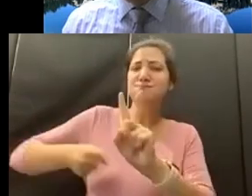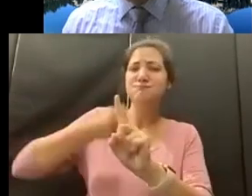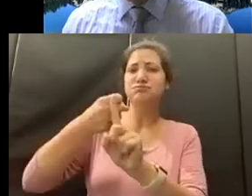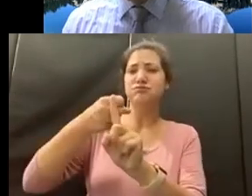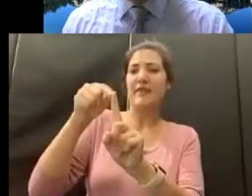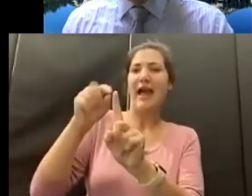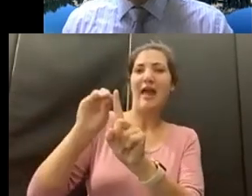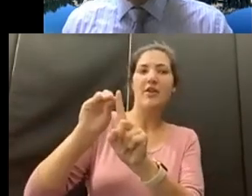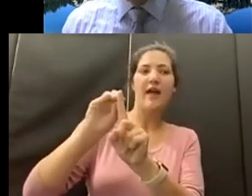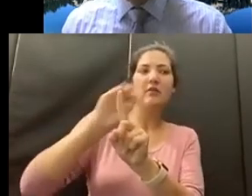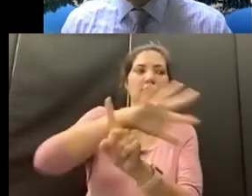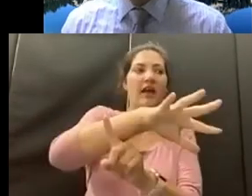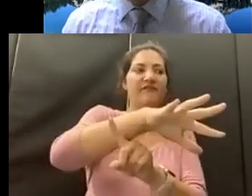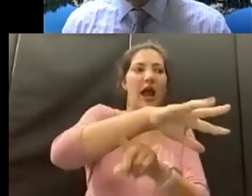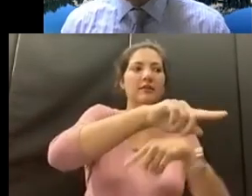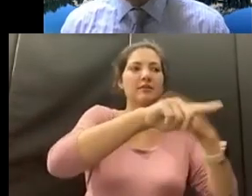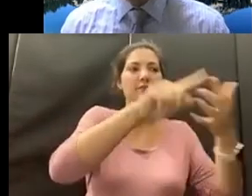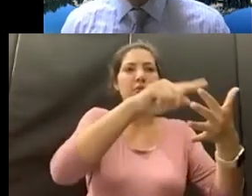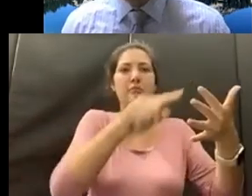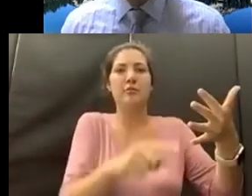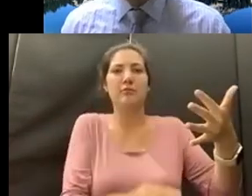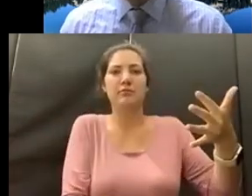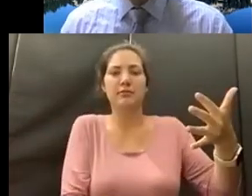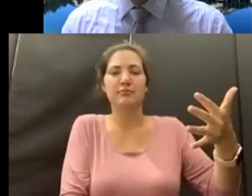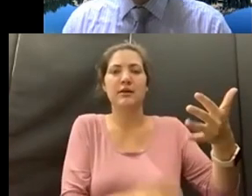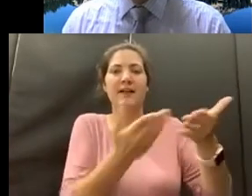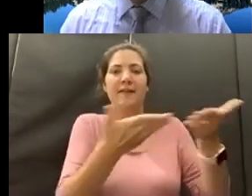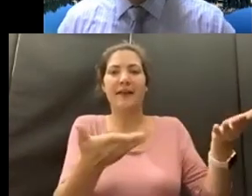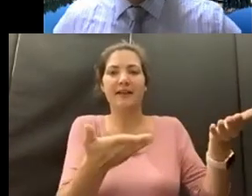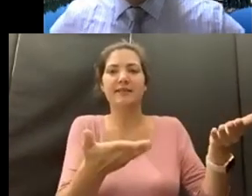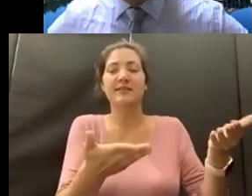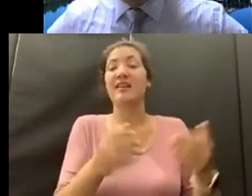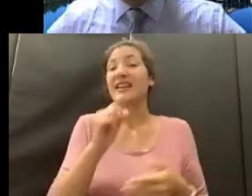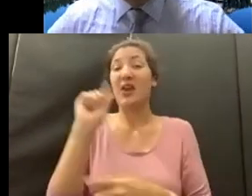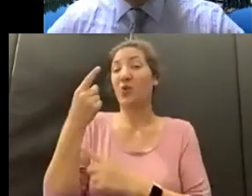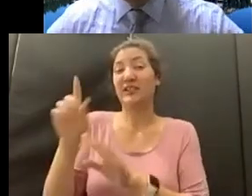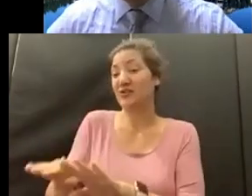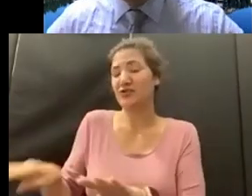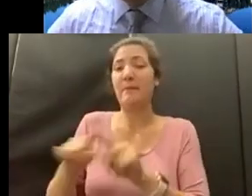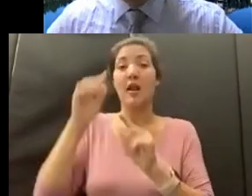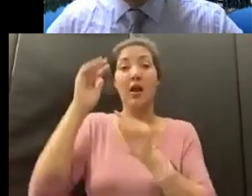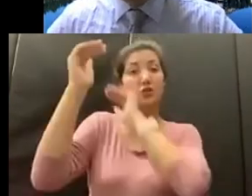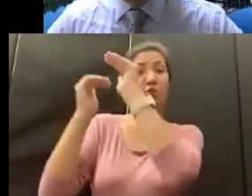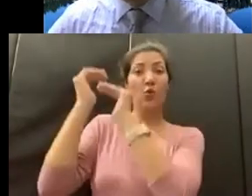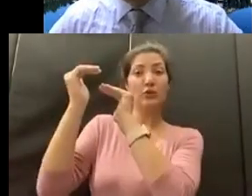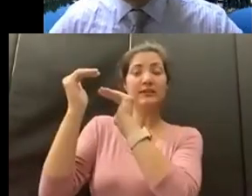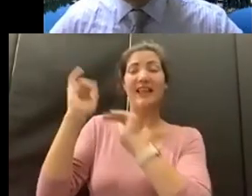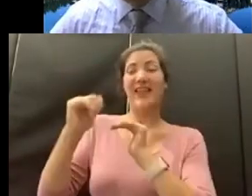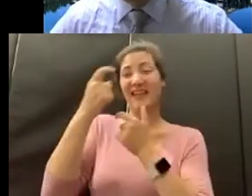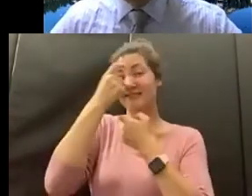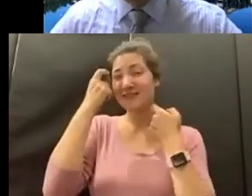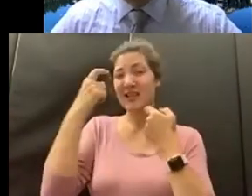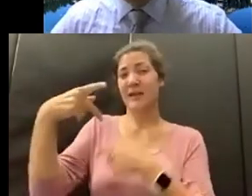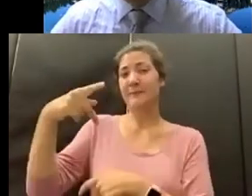adverse experiences, not just for children, but also for adults, and leading to a lot of PTSD. We are going to have impacts